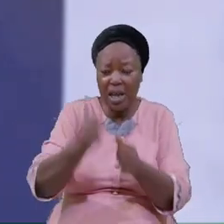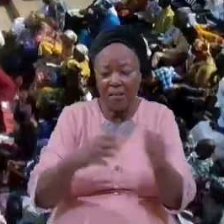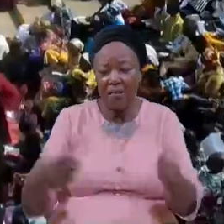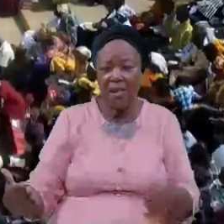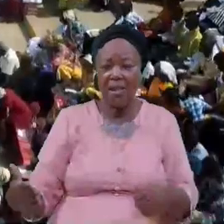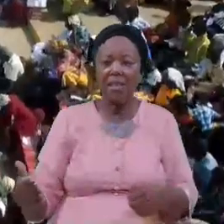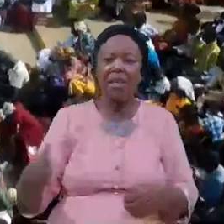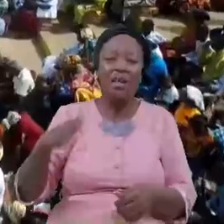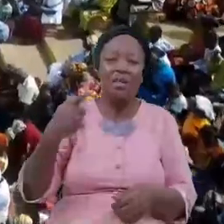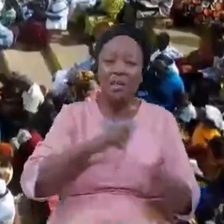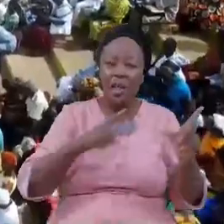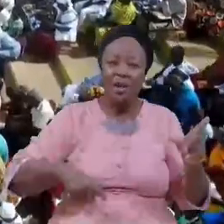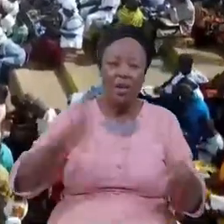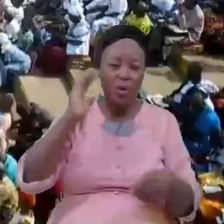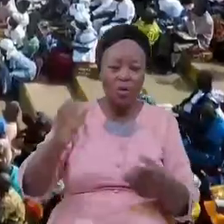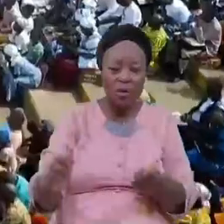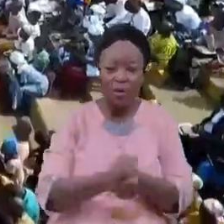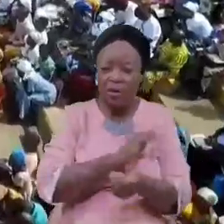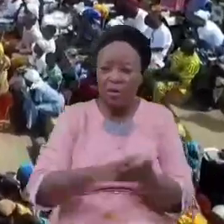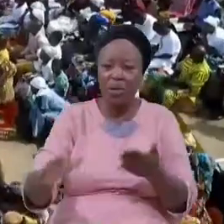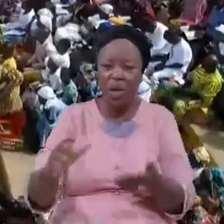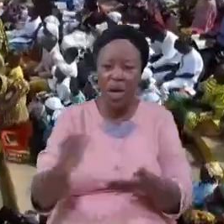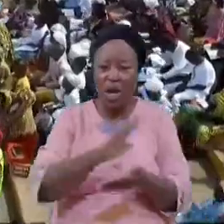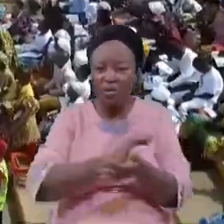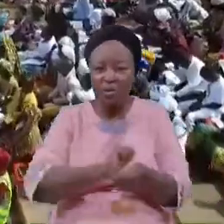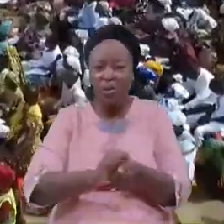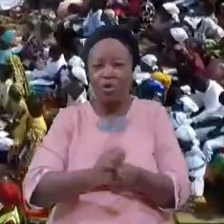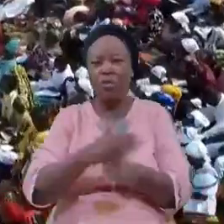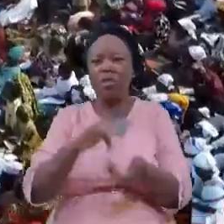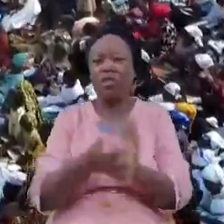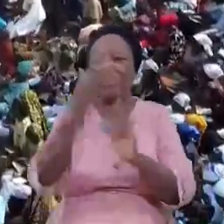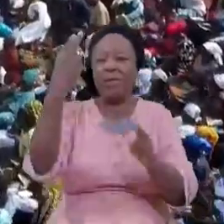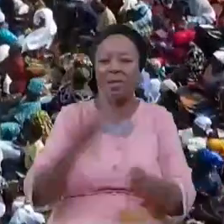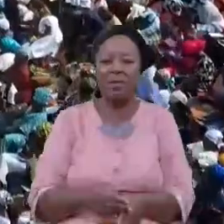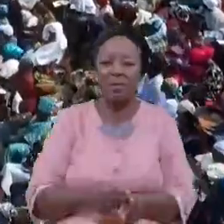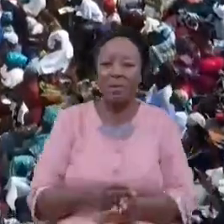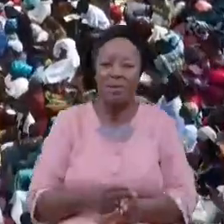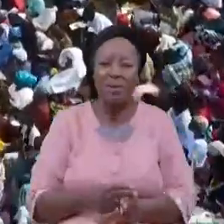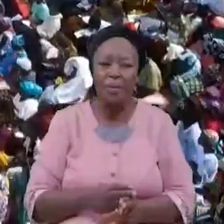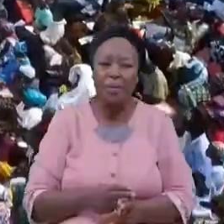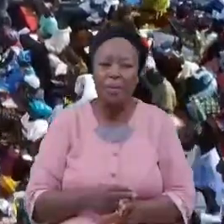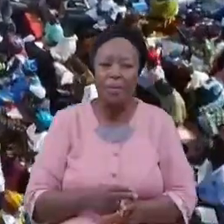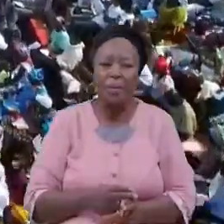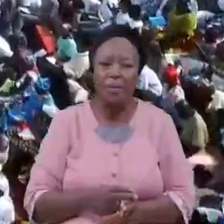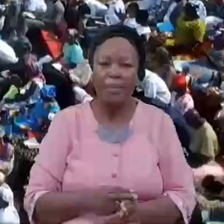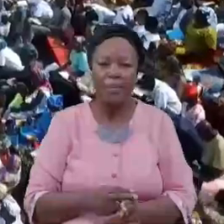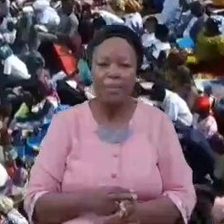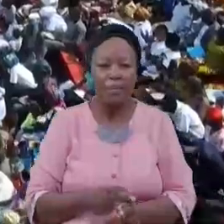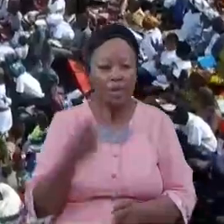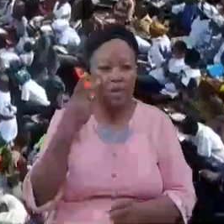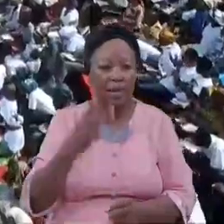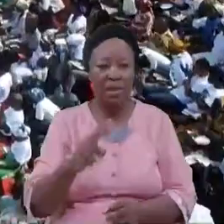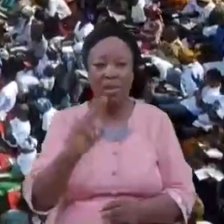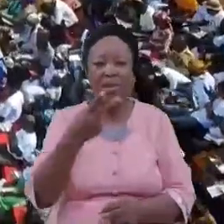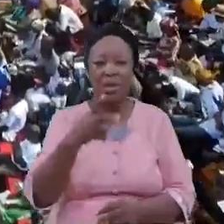will clear away. Le Seigneur va tellement purifier ton cœur de sorte que les tendances, les habitudes du péché de l'intérieur vers l'extérieur, tout sera balayé.